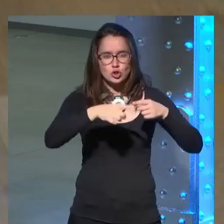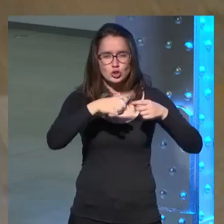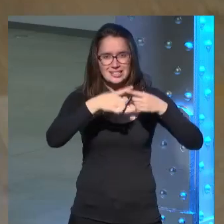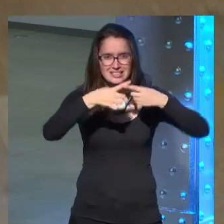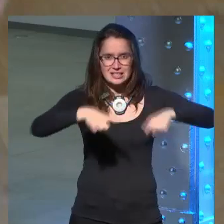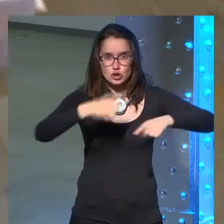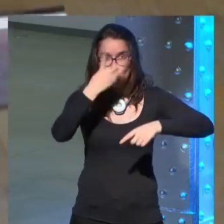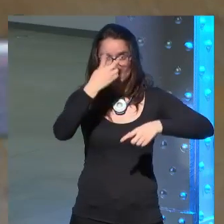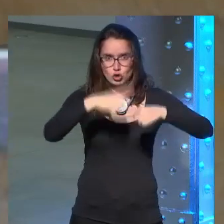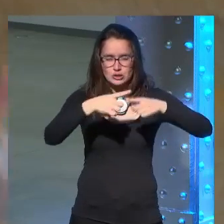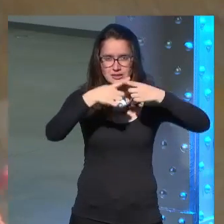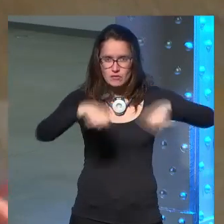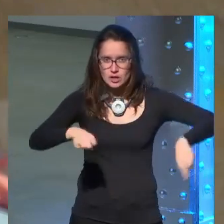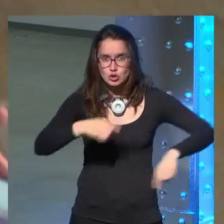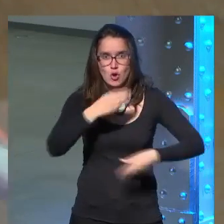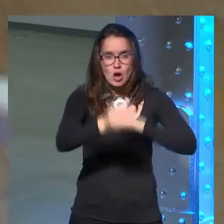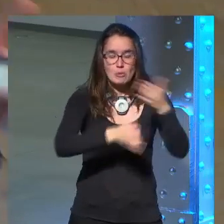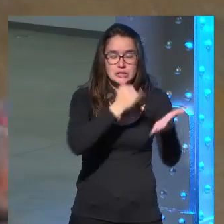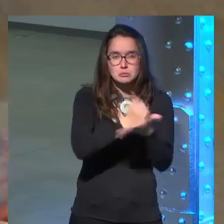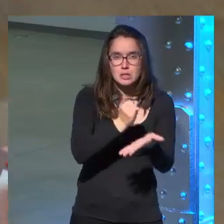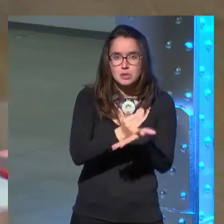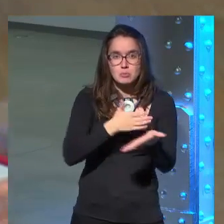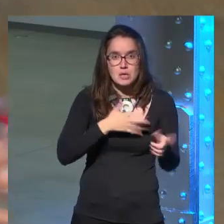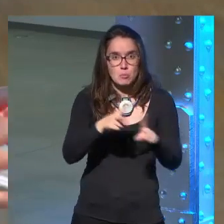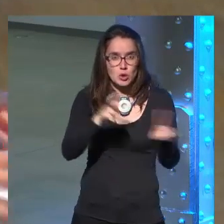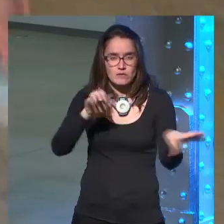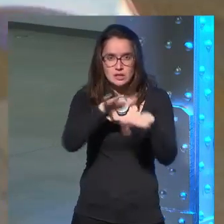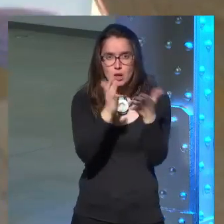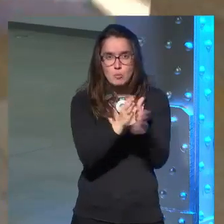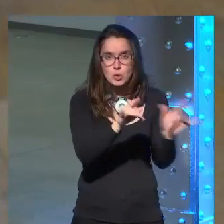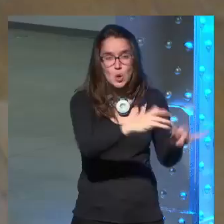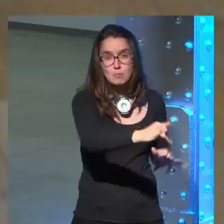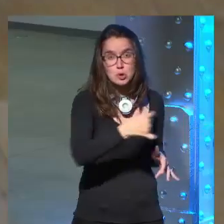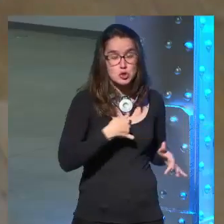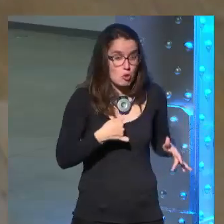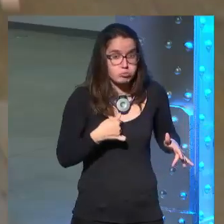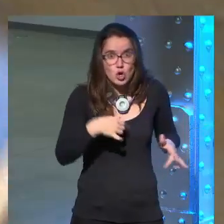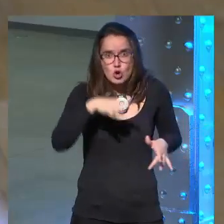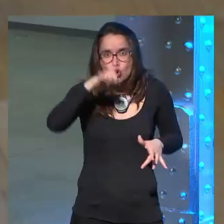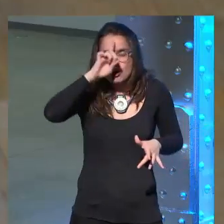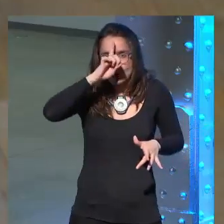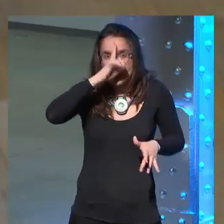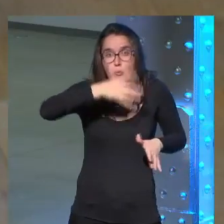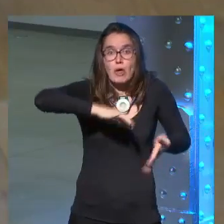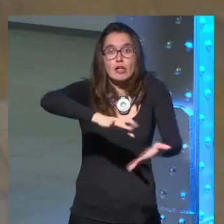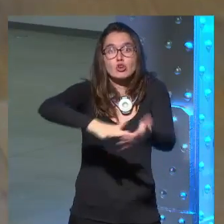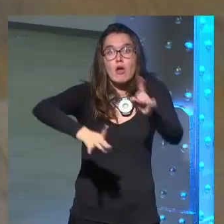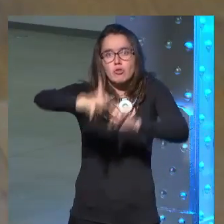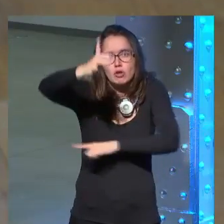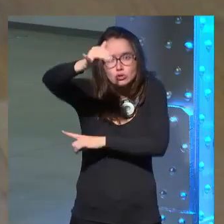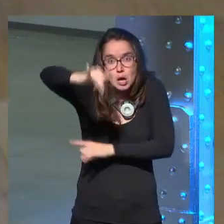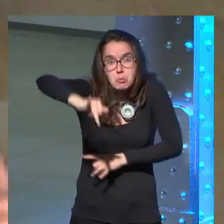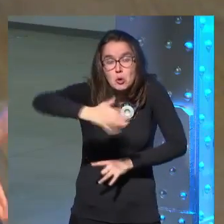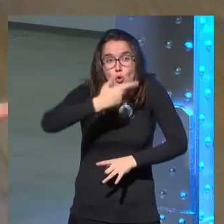religious scientists that propose two different things. One thing is my experiment, my worldview, and then where I